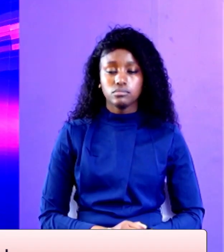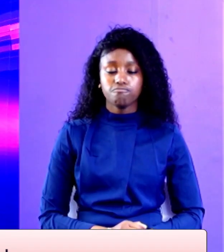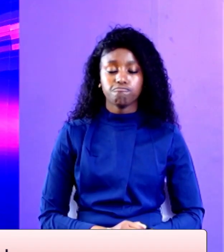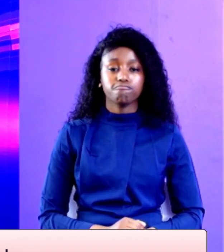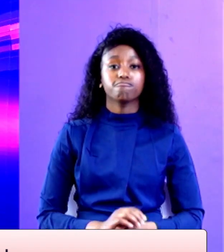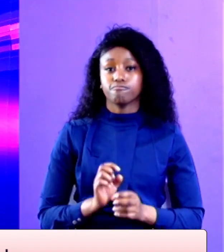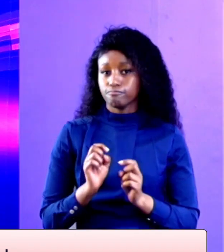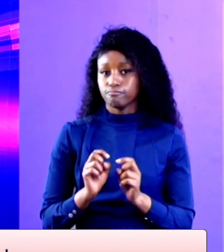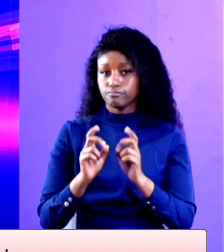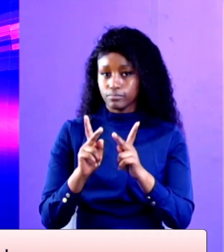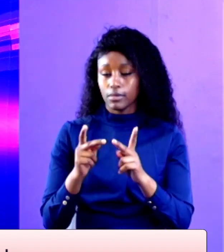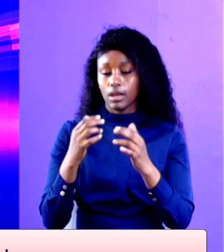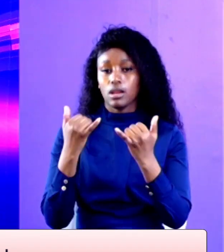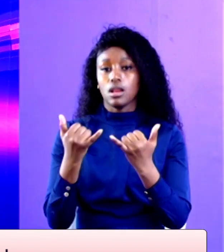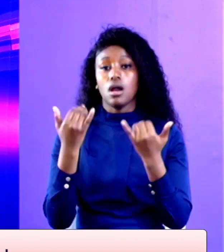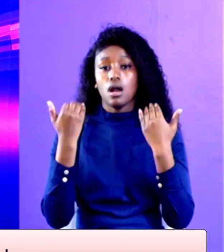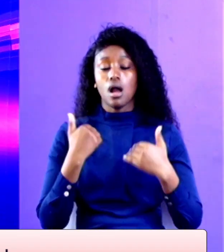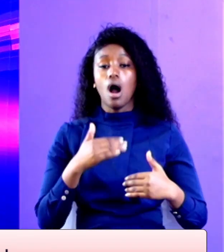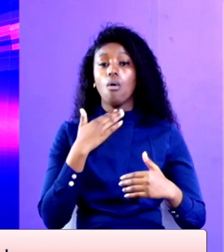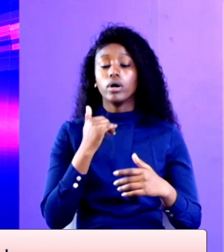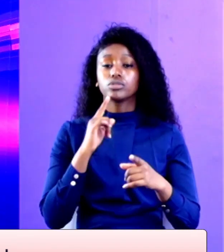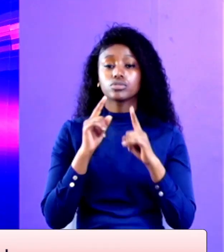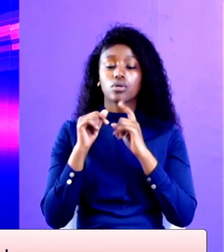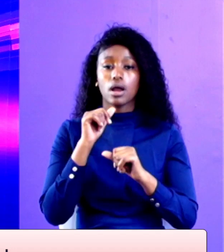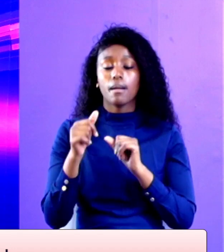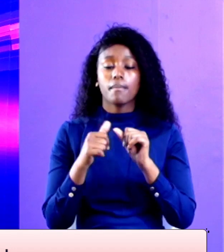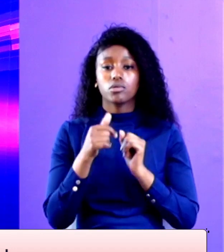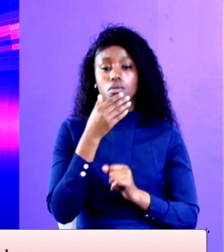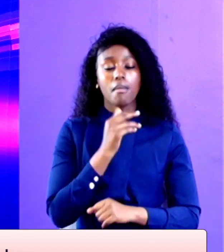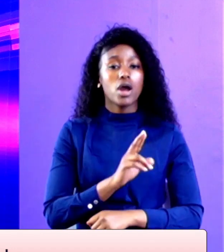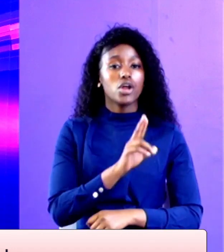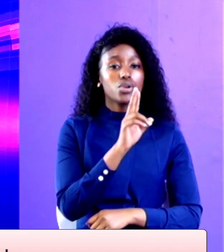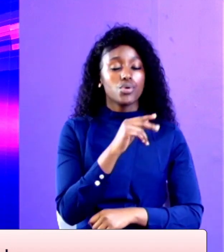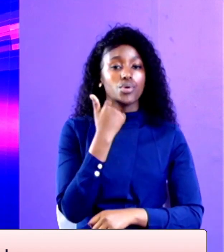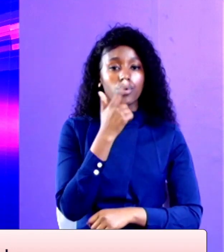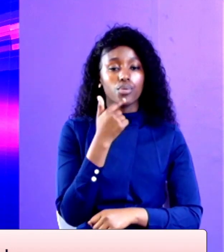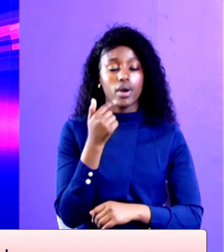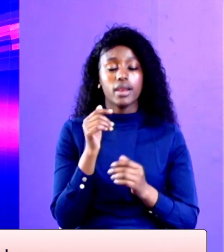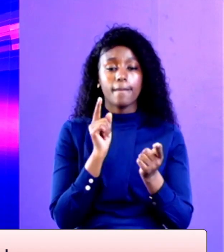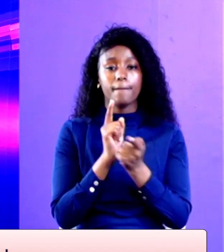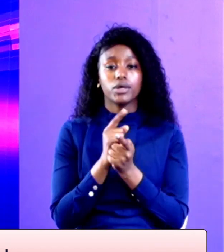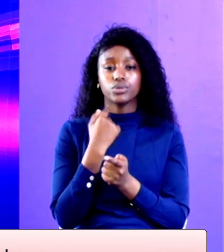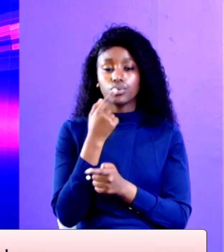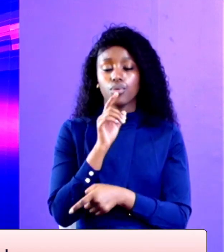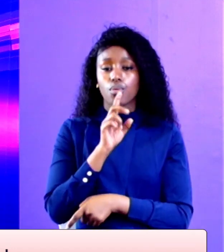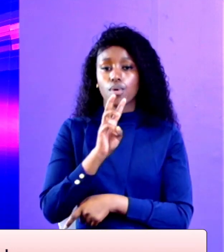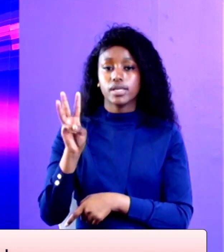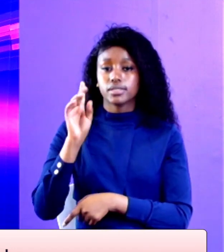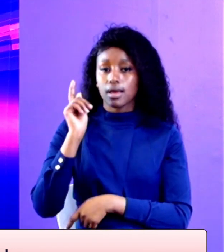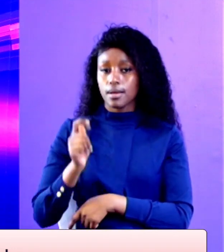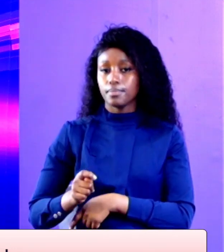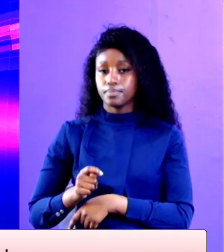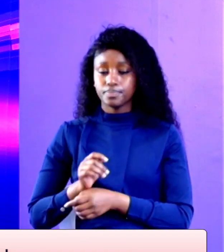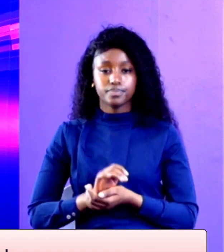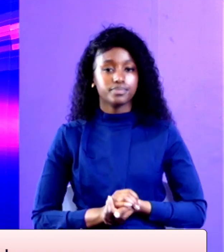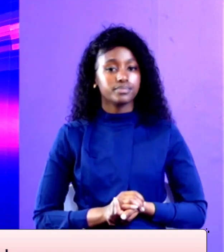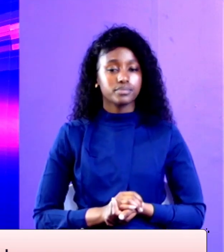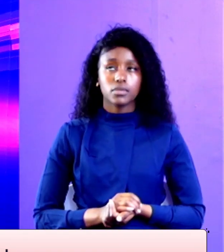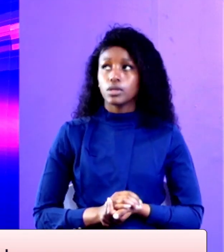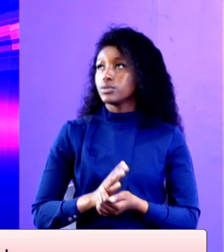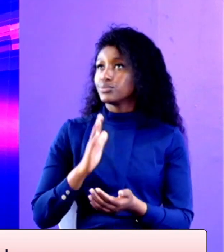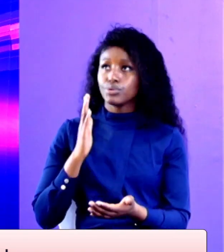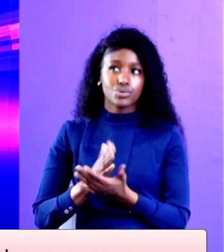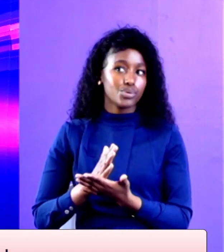All right. Now we can talk about Man United. Yeah. They played West Ham. Yeah. And